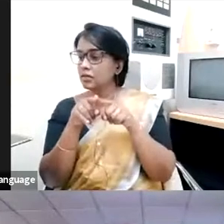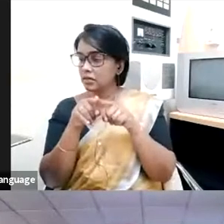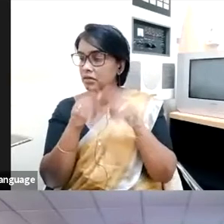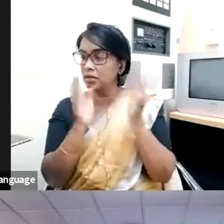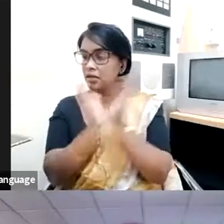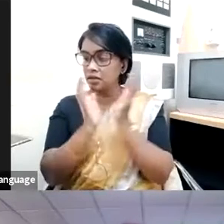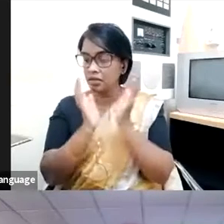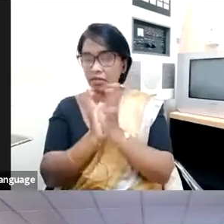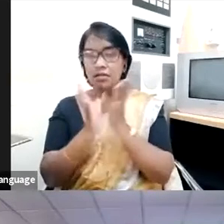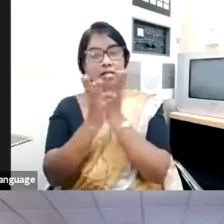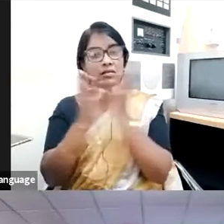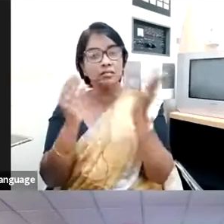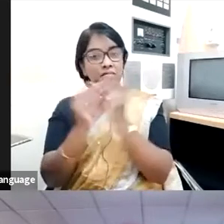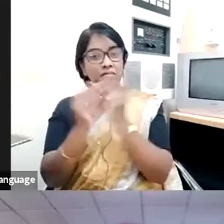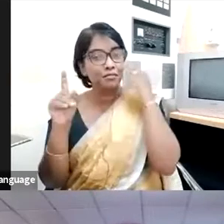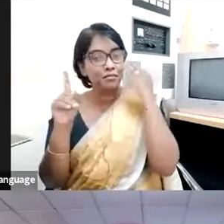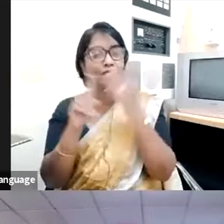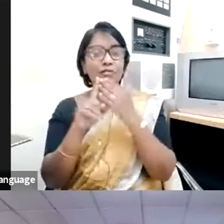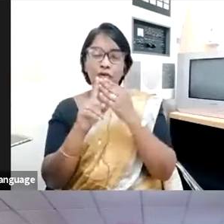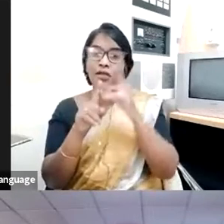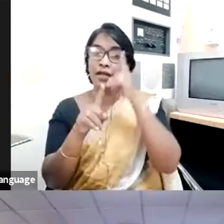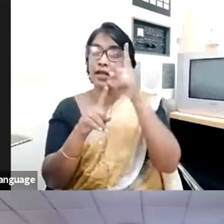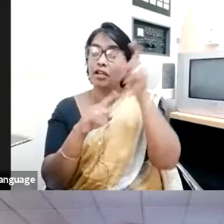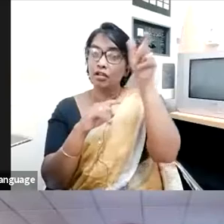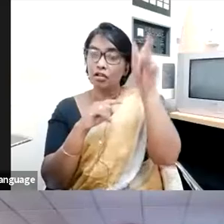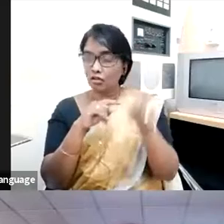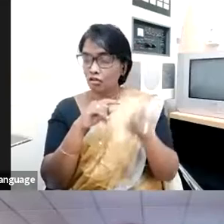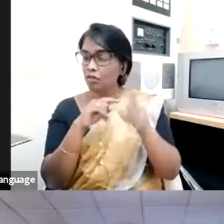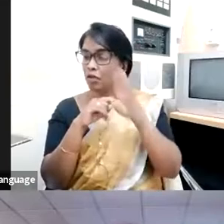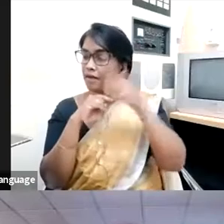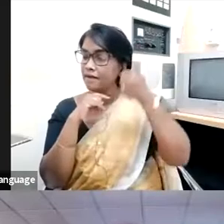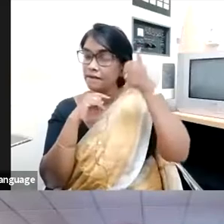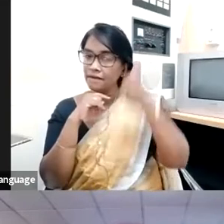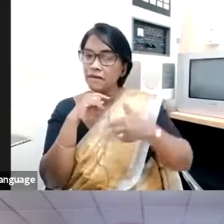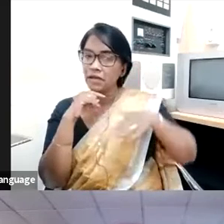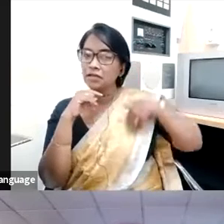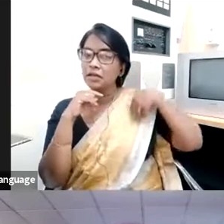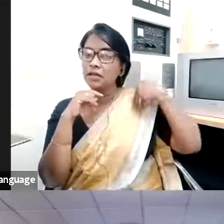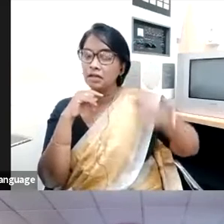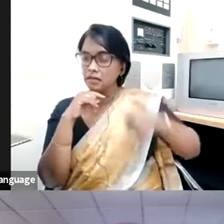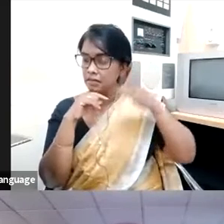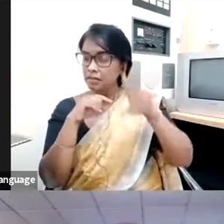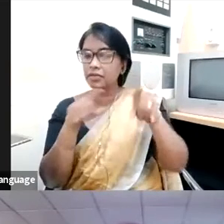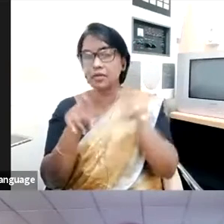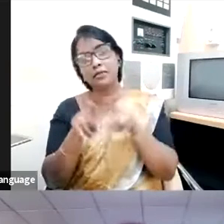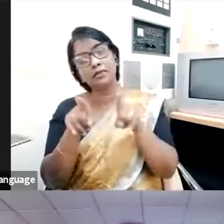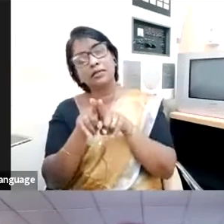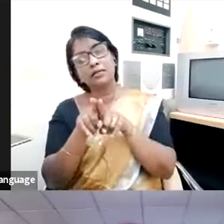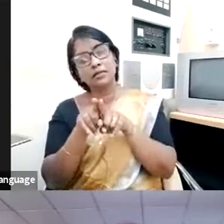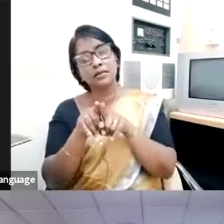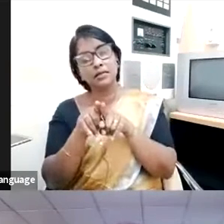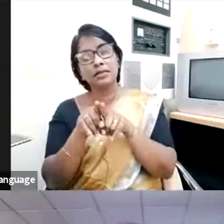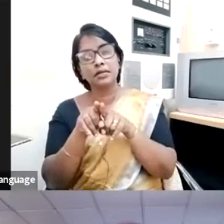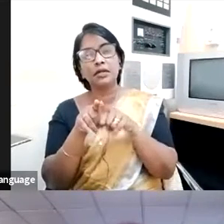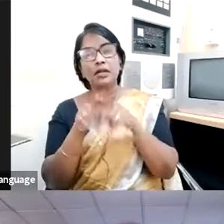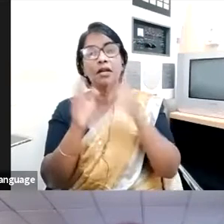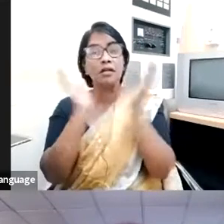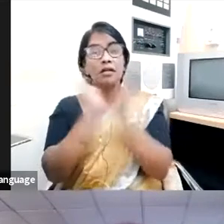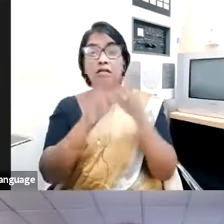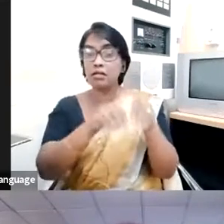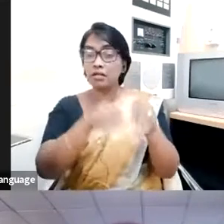it not ad hoc, just don't go out there planting trees. Look out for the places that need to